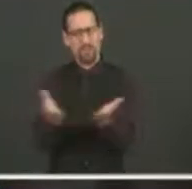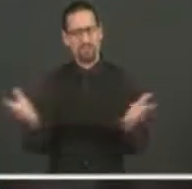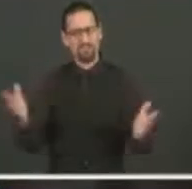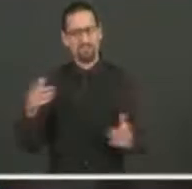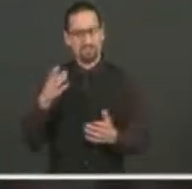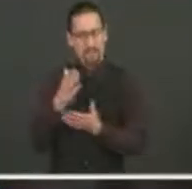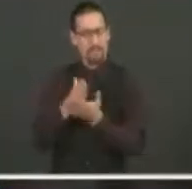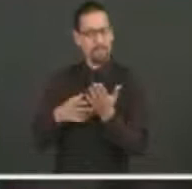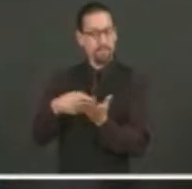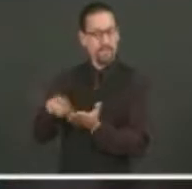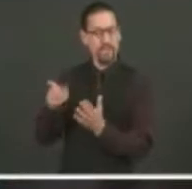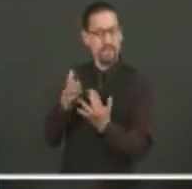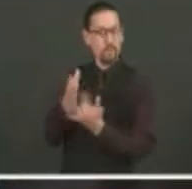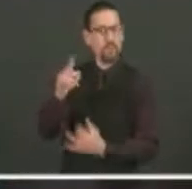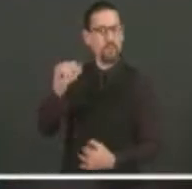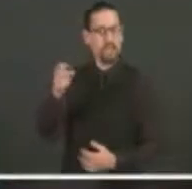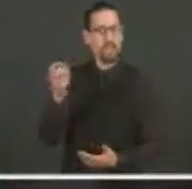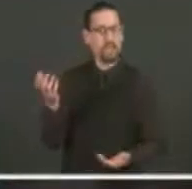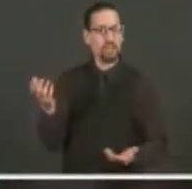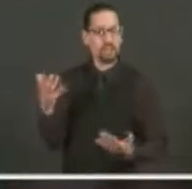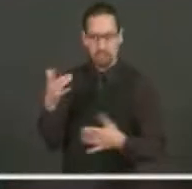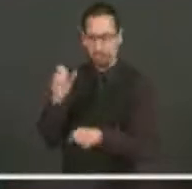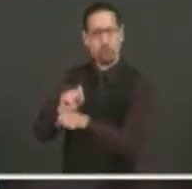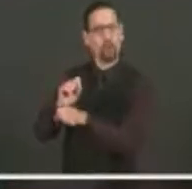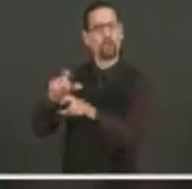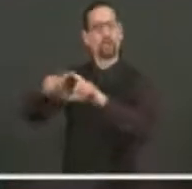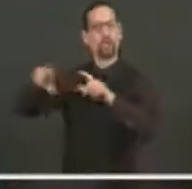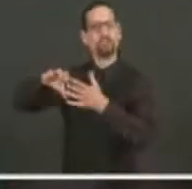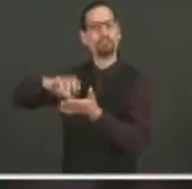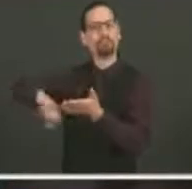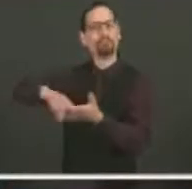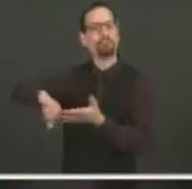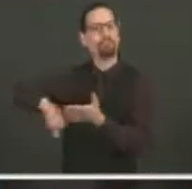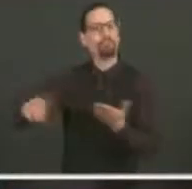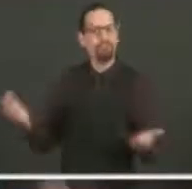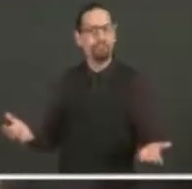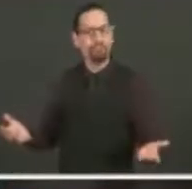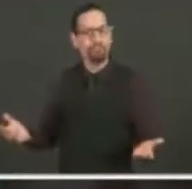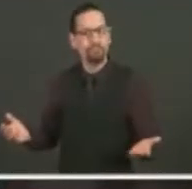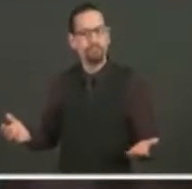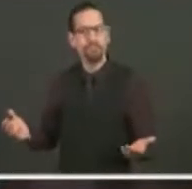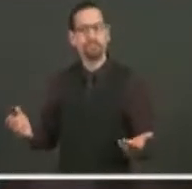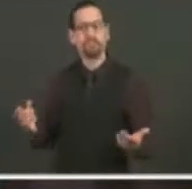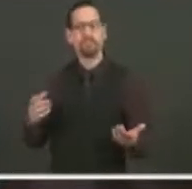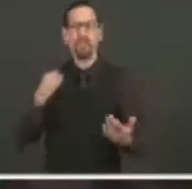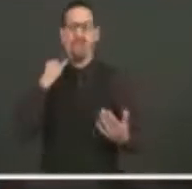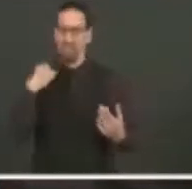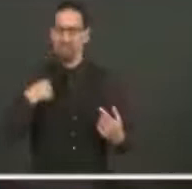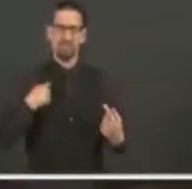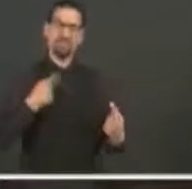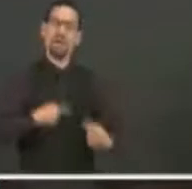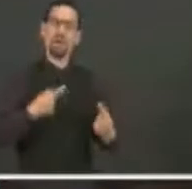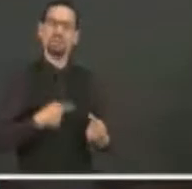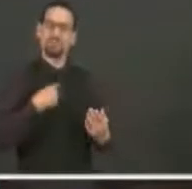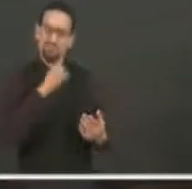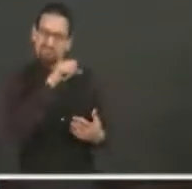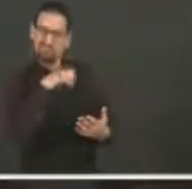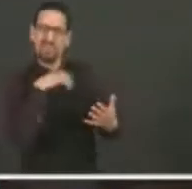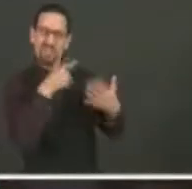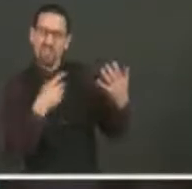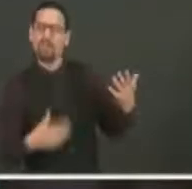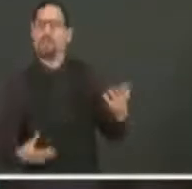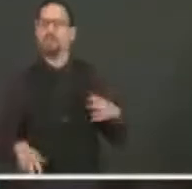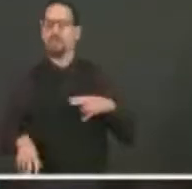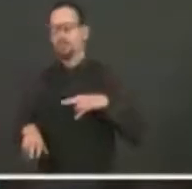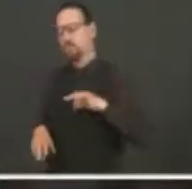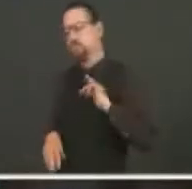job. And they can kind of attest that they've struggled because of COVID in Rhode Island, and then